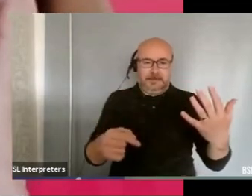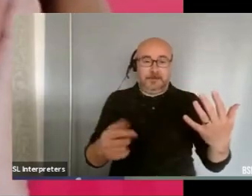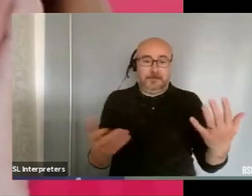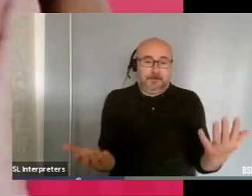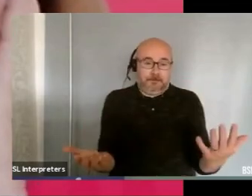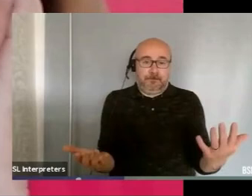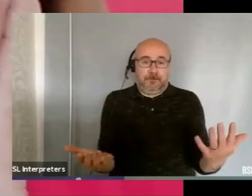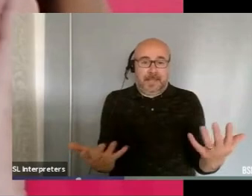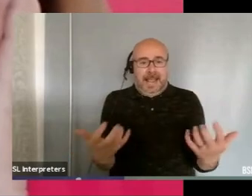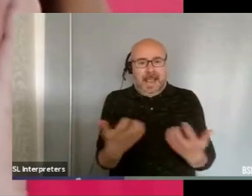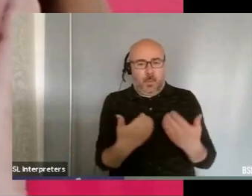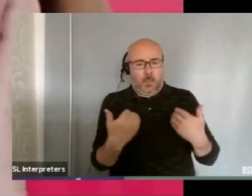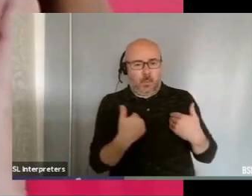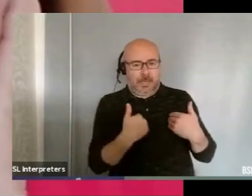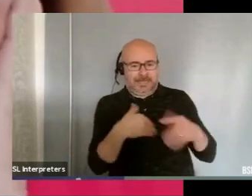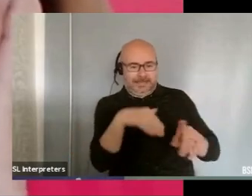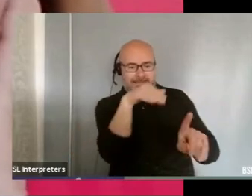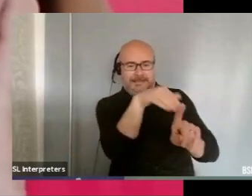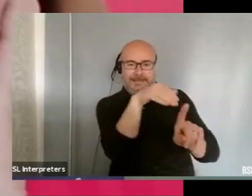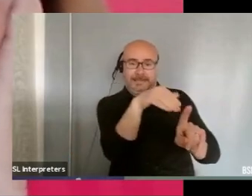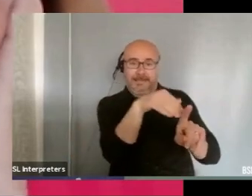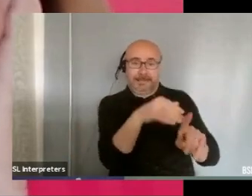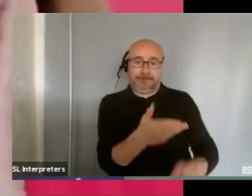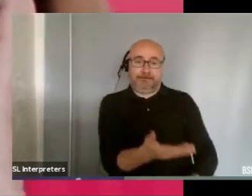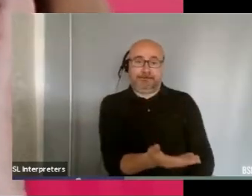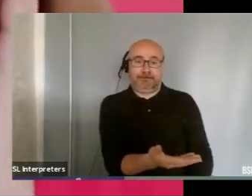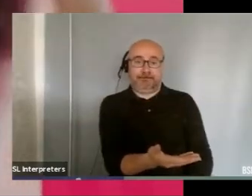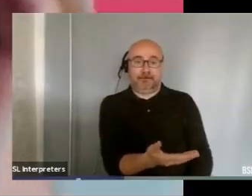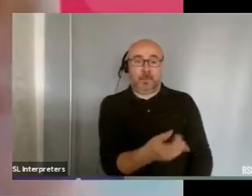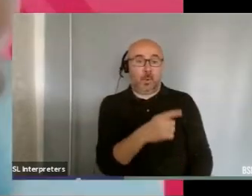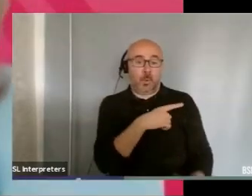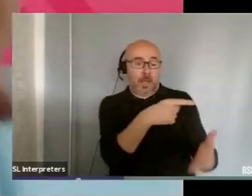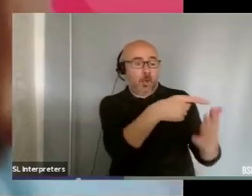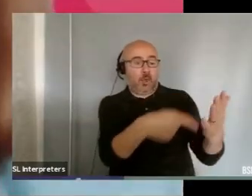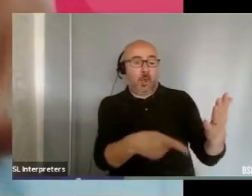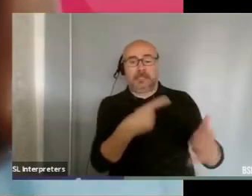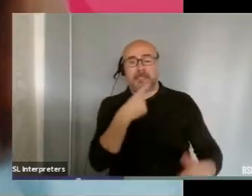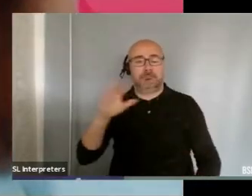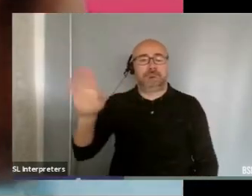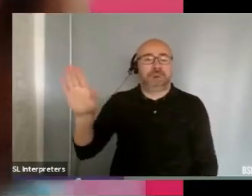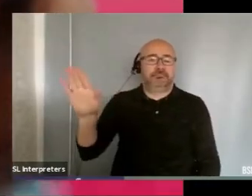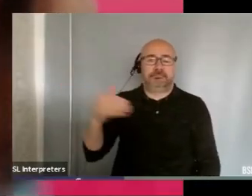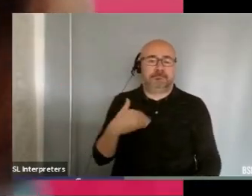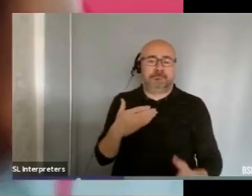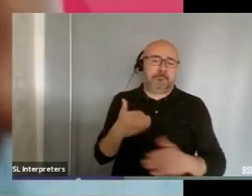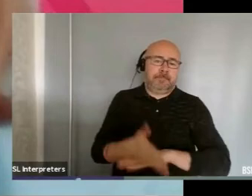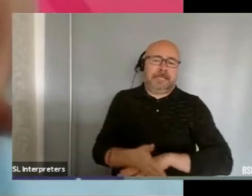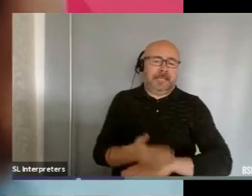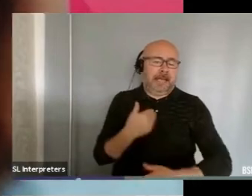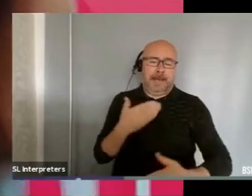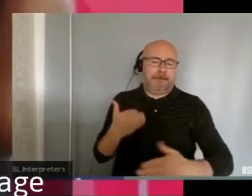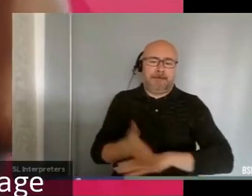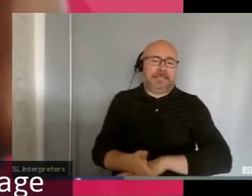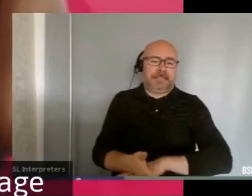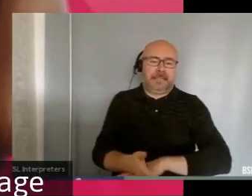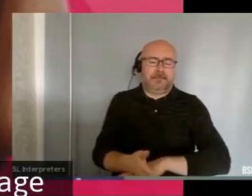all know that, and you talked about it as well, Maureen, that everybody's busy. How do we get the value of these